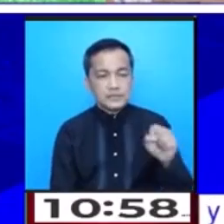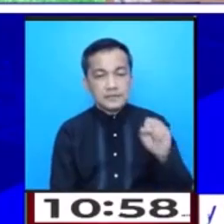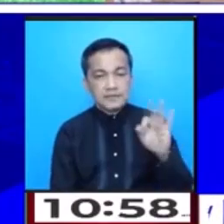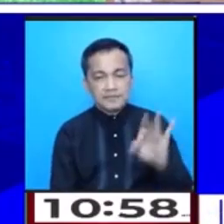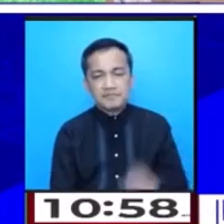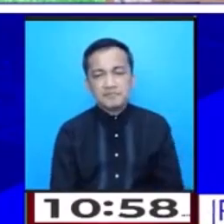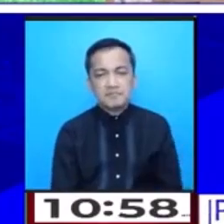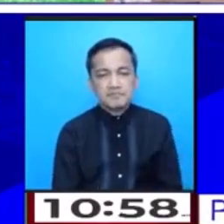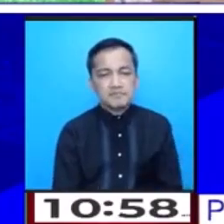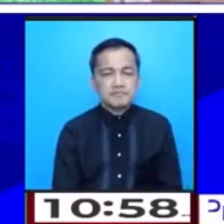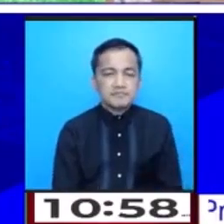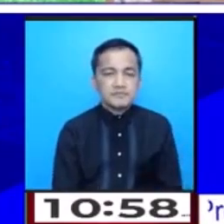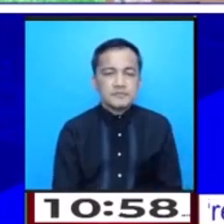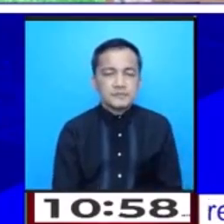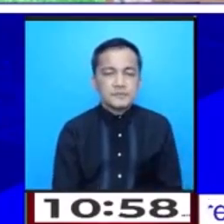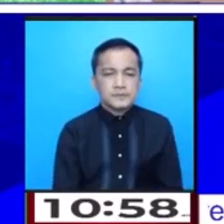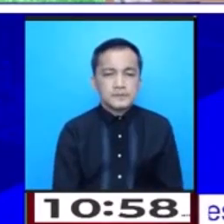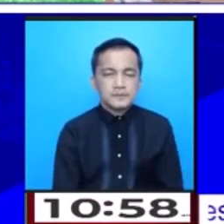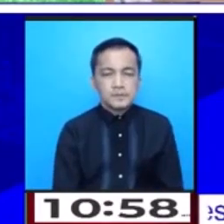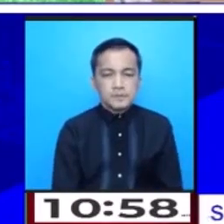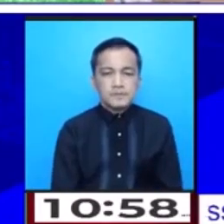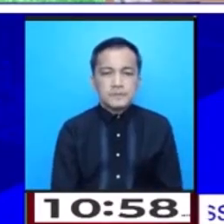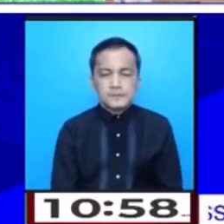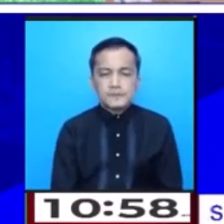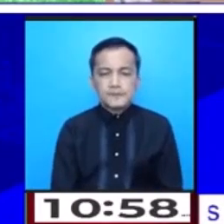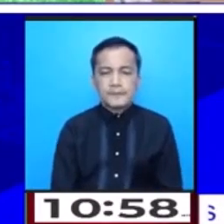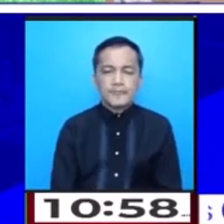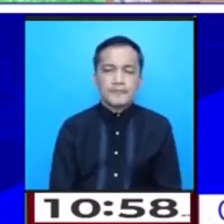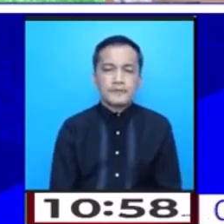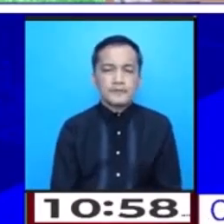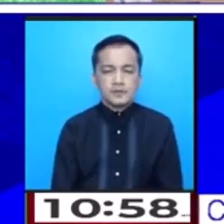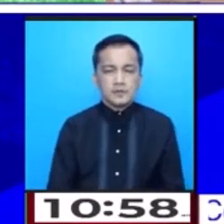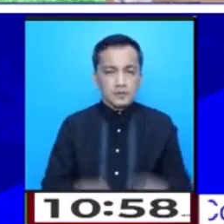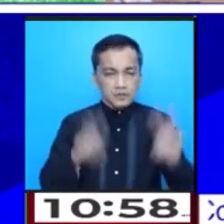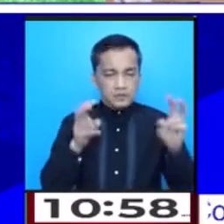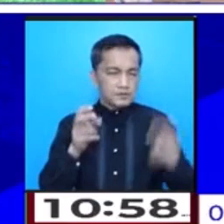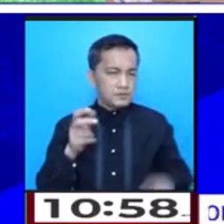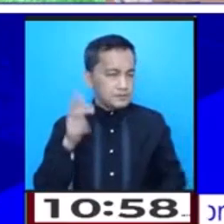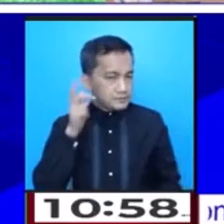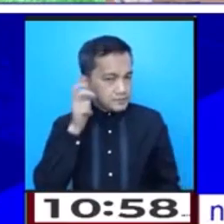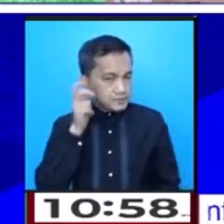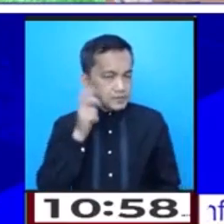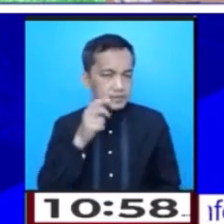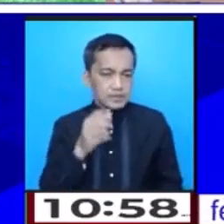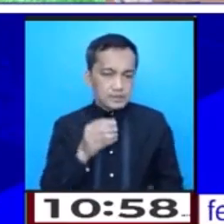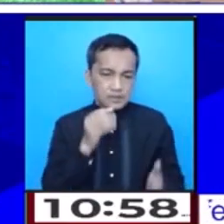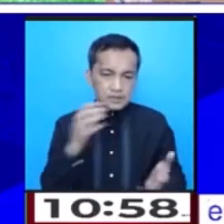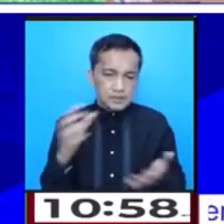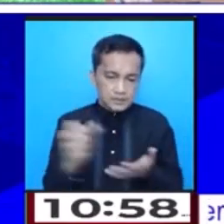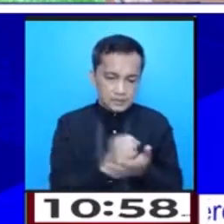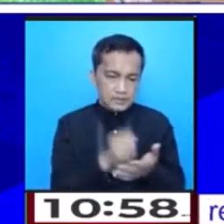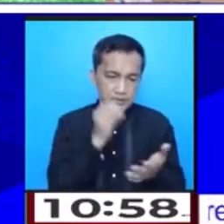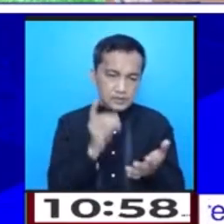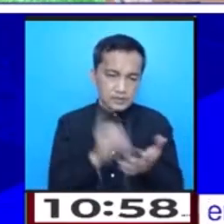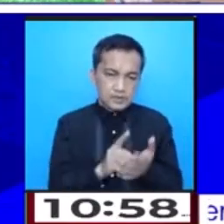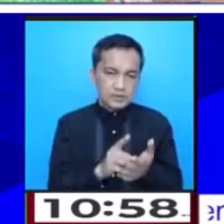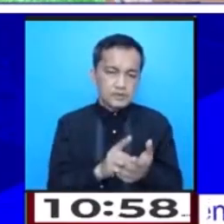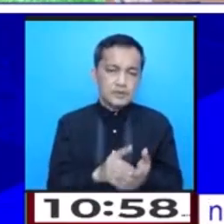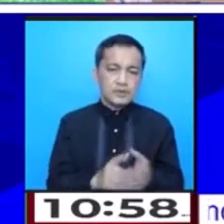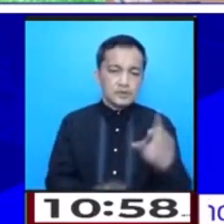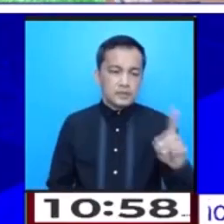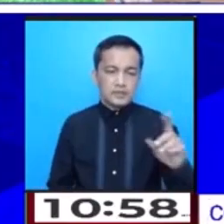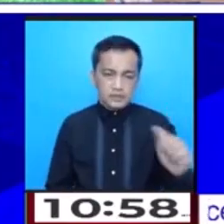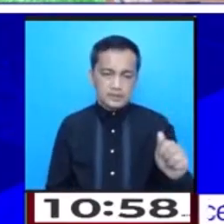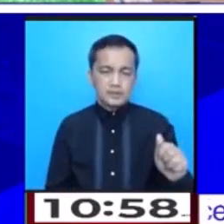We have based on what we are hearing, the data that we are gathering from the Department of Agriculture, that is now